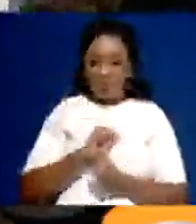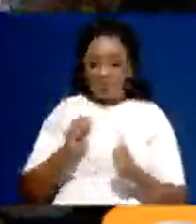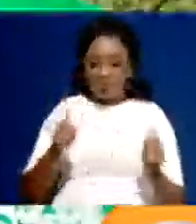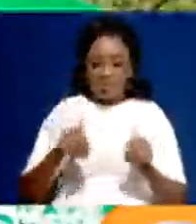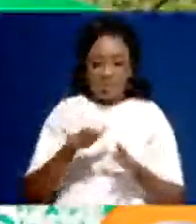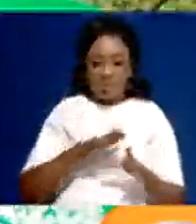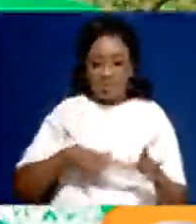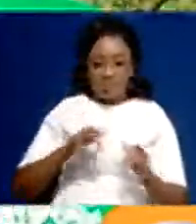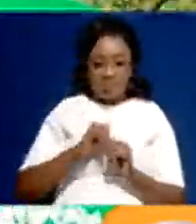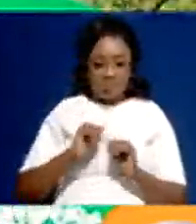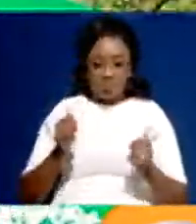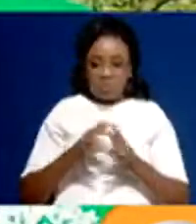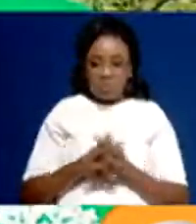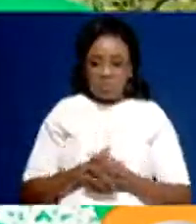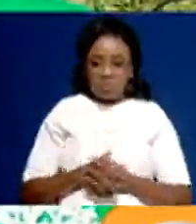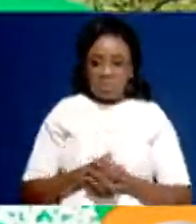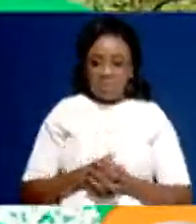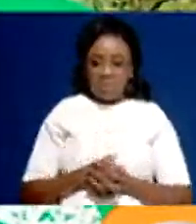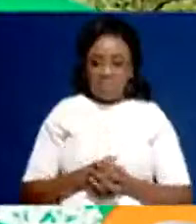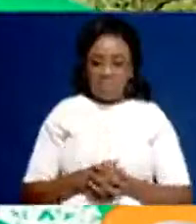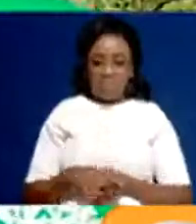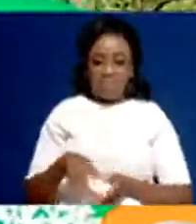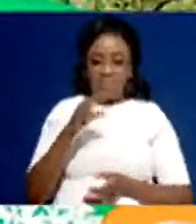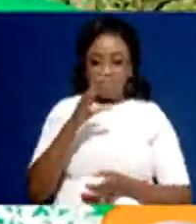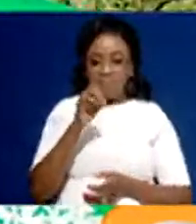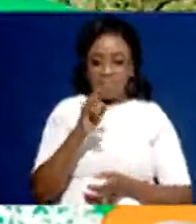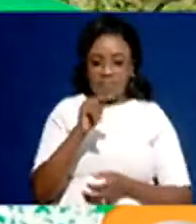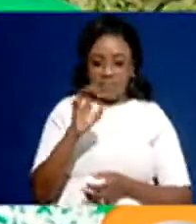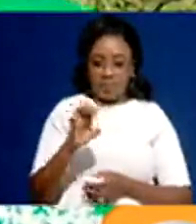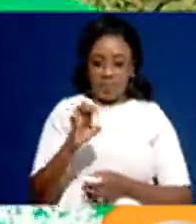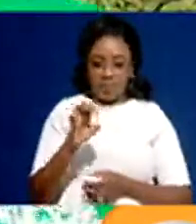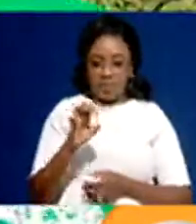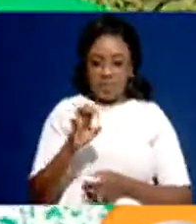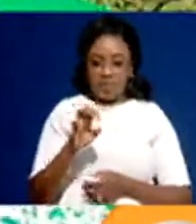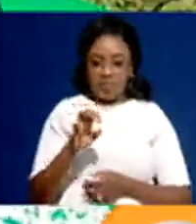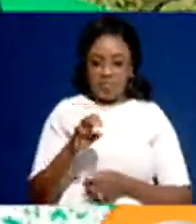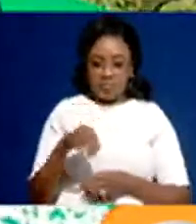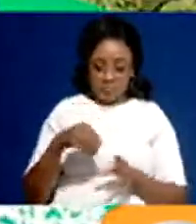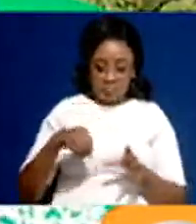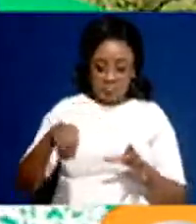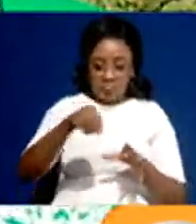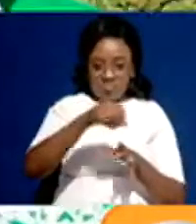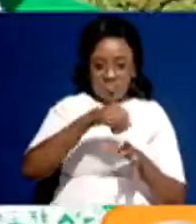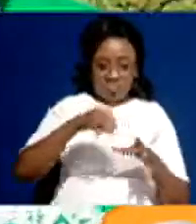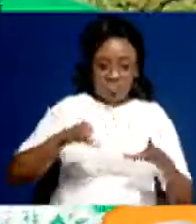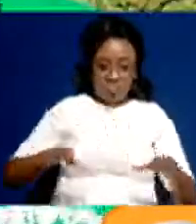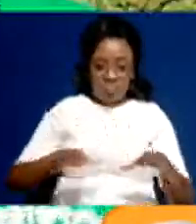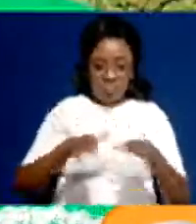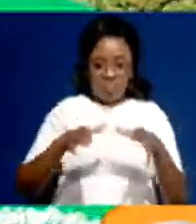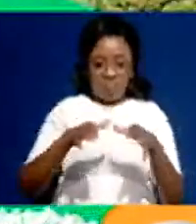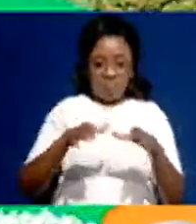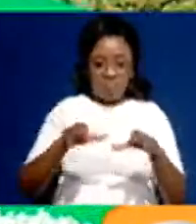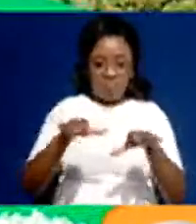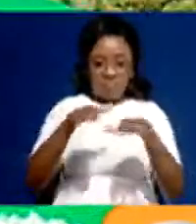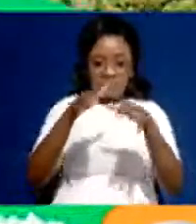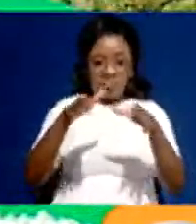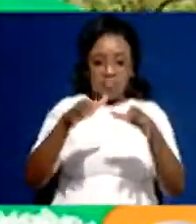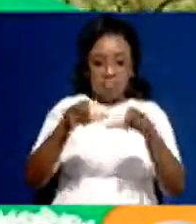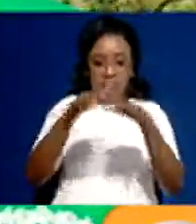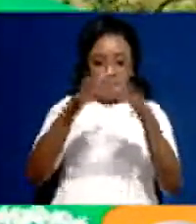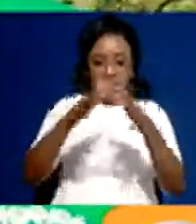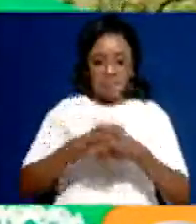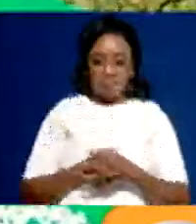upwards. Cone gardens are basically steep hills surrounded by circular